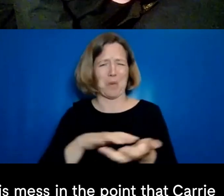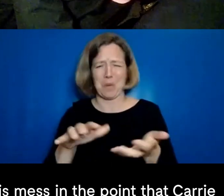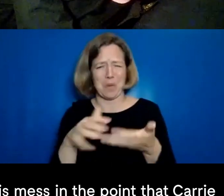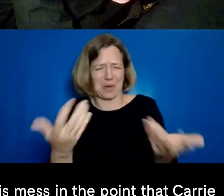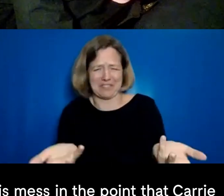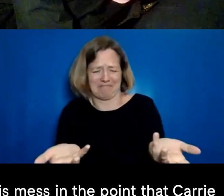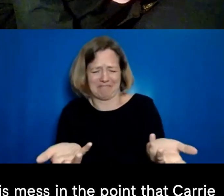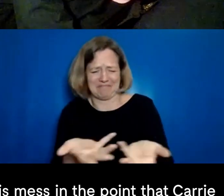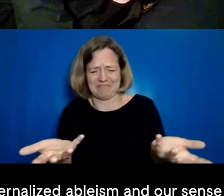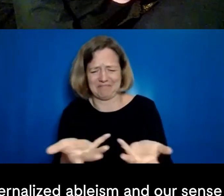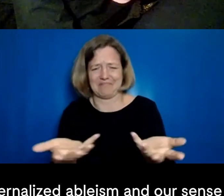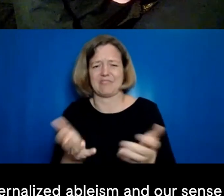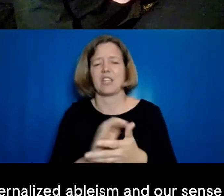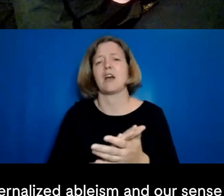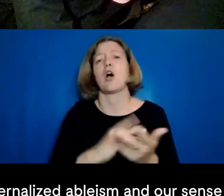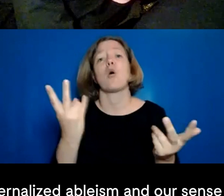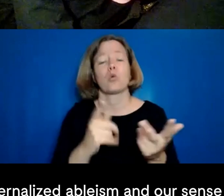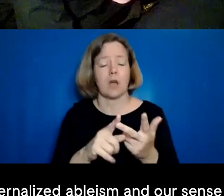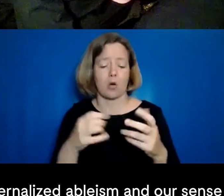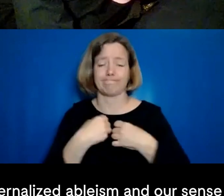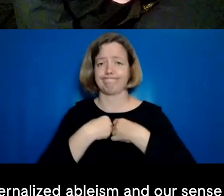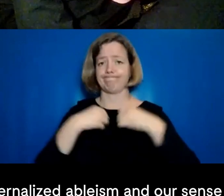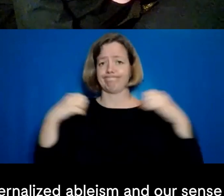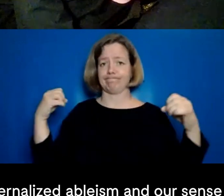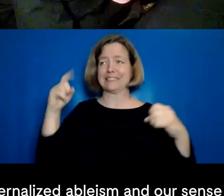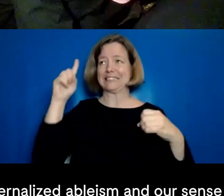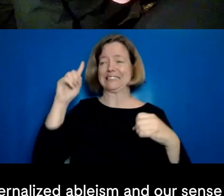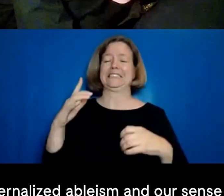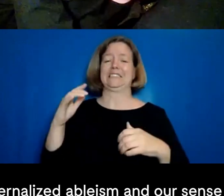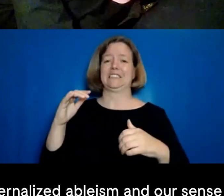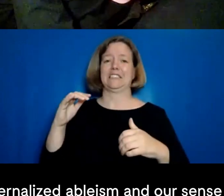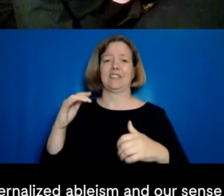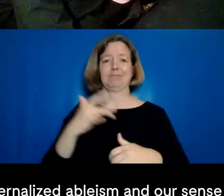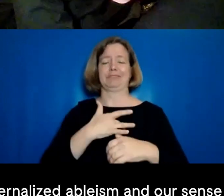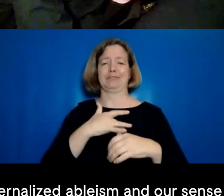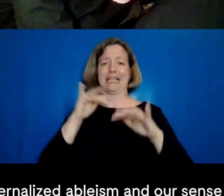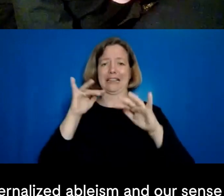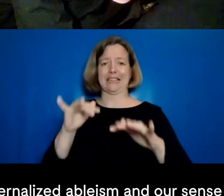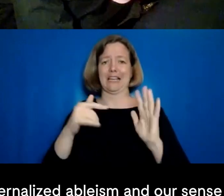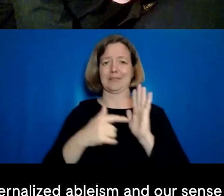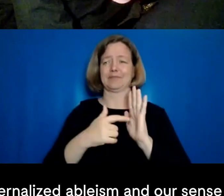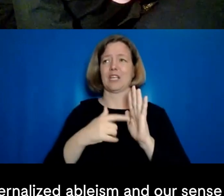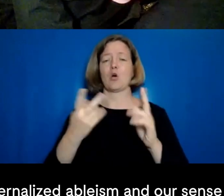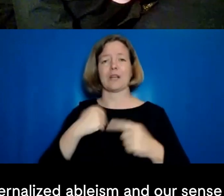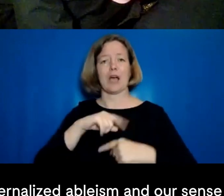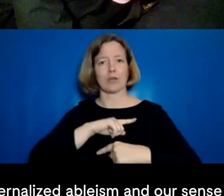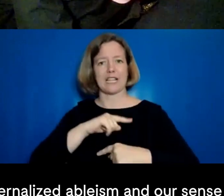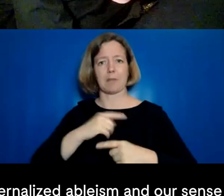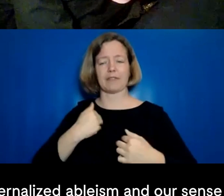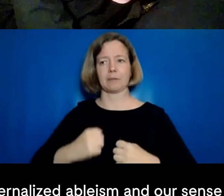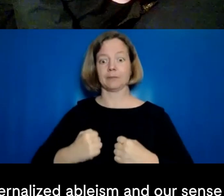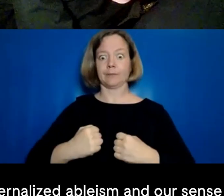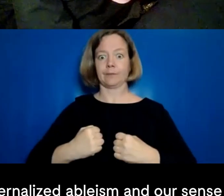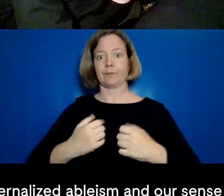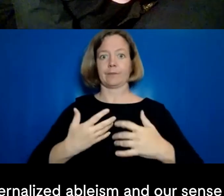identifying our own vulnerability at the same time as living with our internalized ableism and our sense of having to